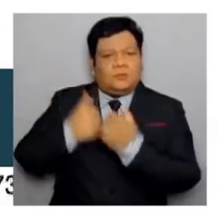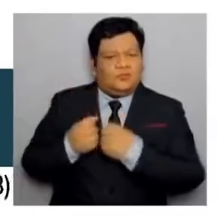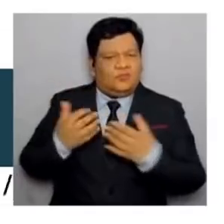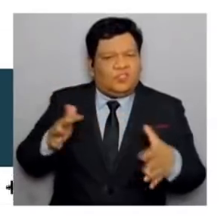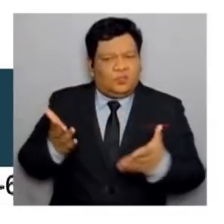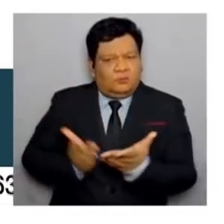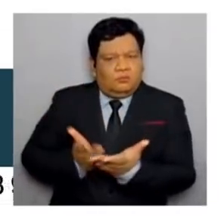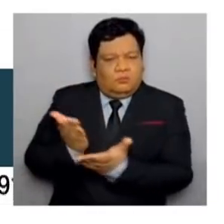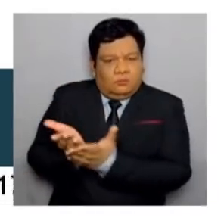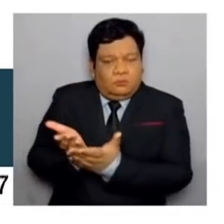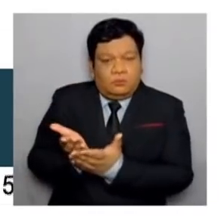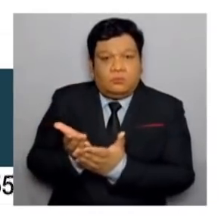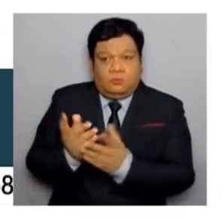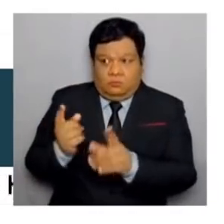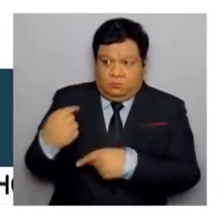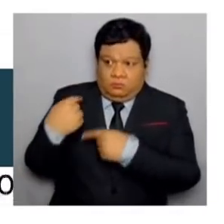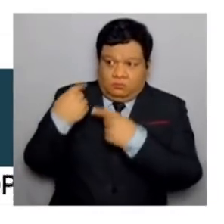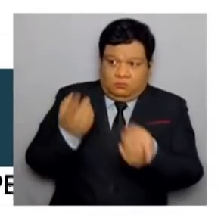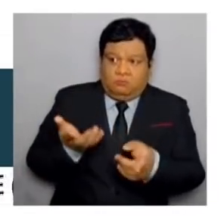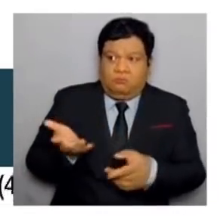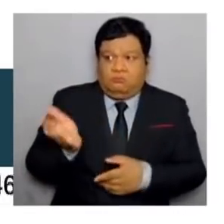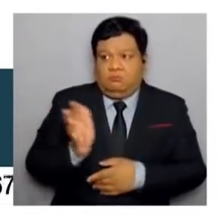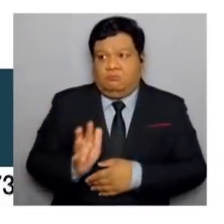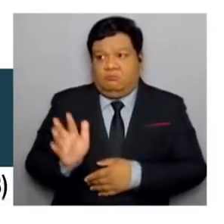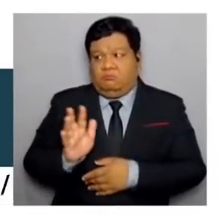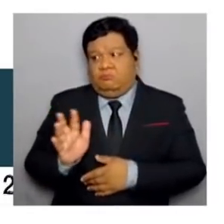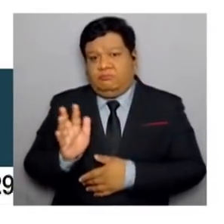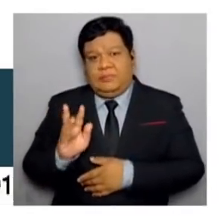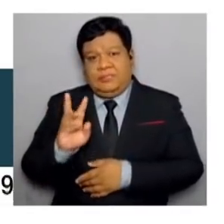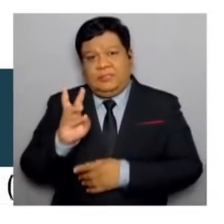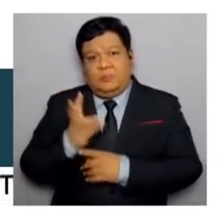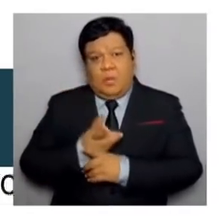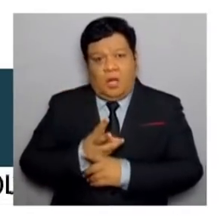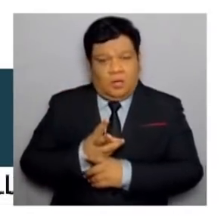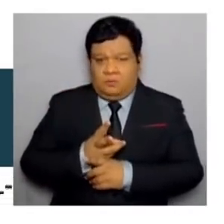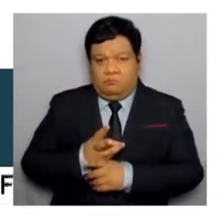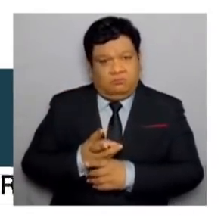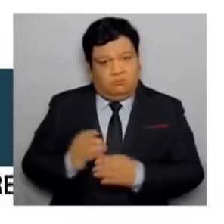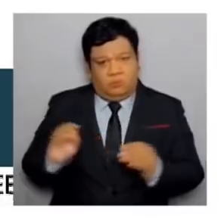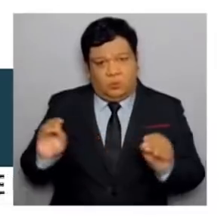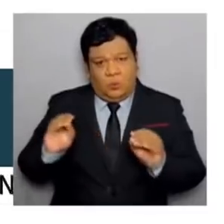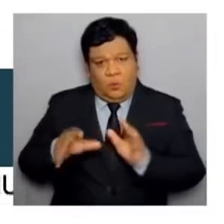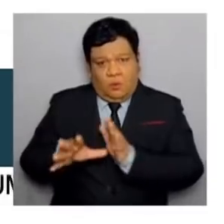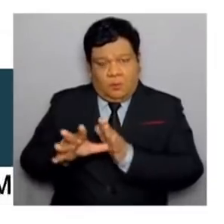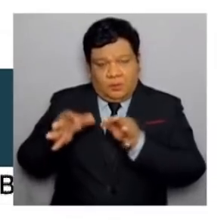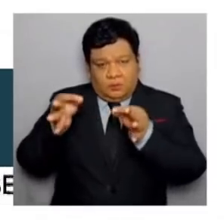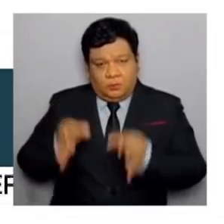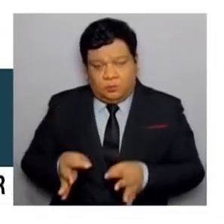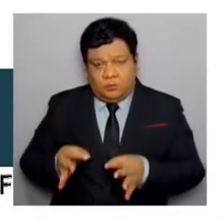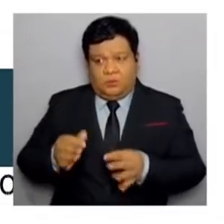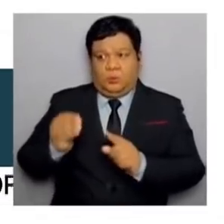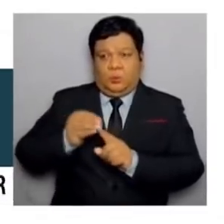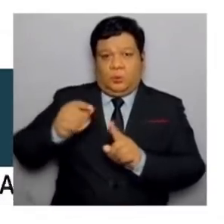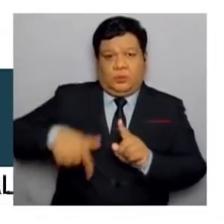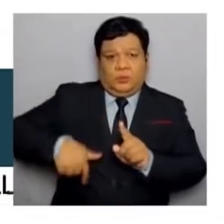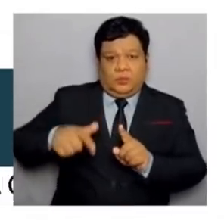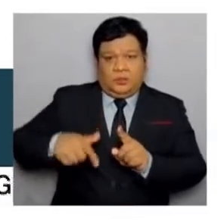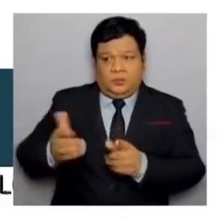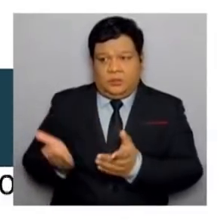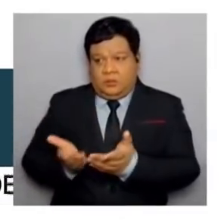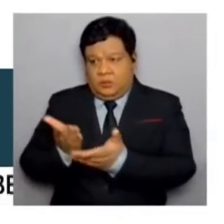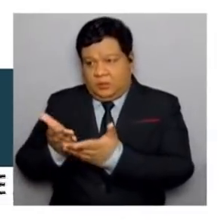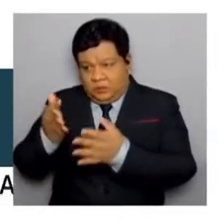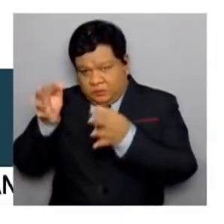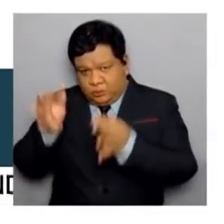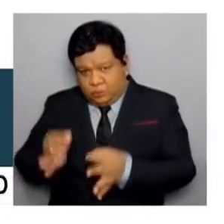imagine for more than 6 months, hindi po ito na-decided ng COMELEC. And ngayon lang po siya inakyat sa Korte Suprema.